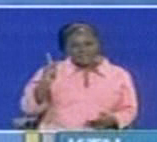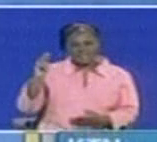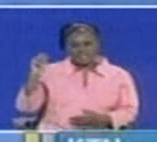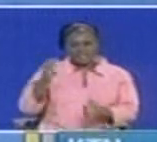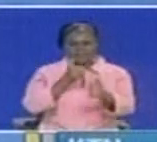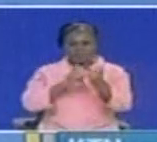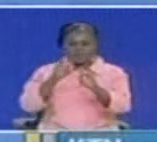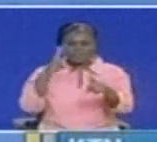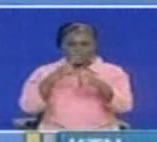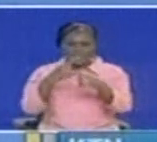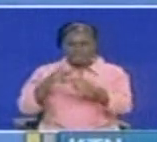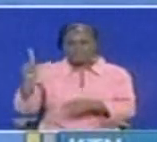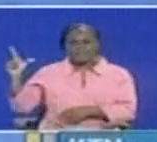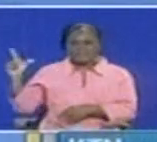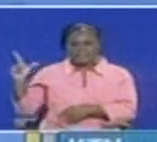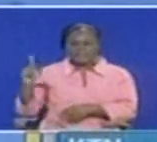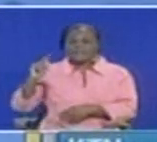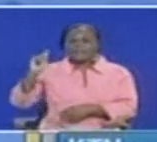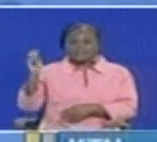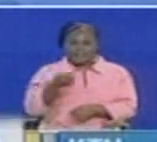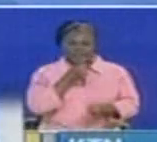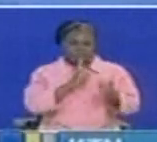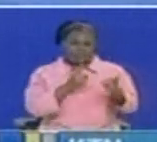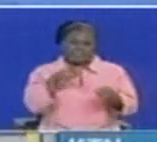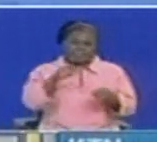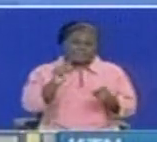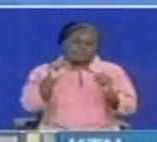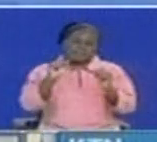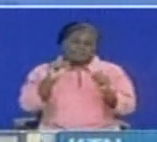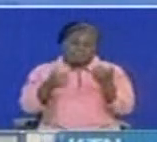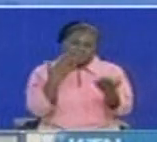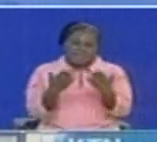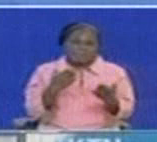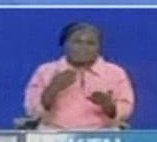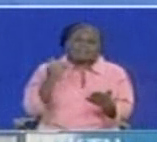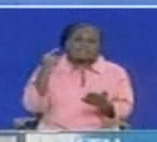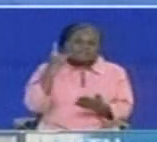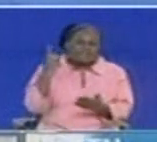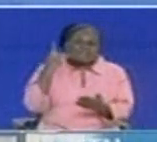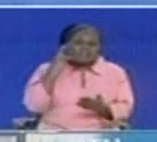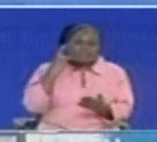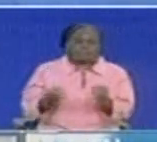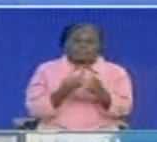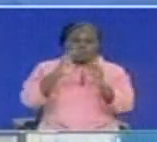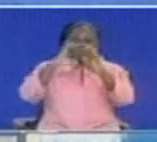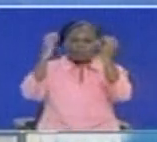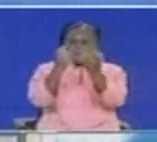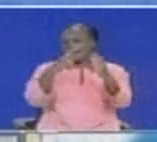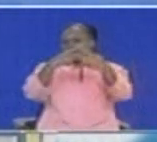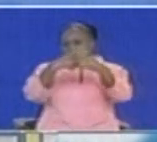Sports. I'm Lynn Washira. Kenyan sprinters may not be among the favorites at the inaugural World Relays Championships in Bahamas,